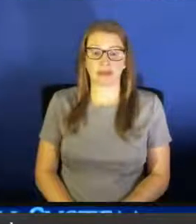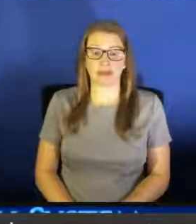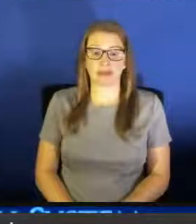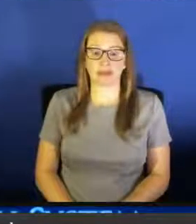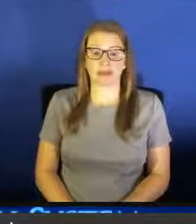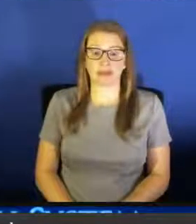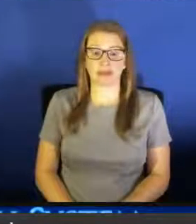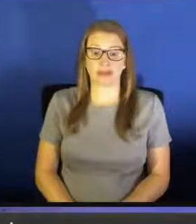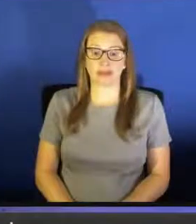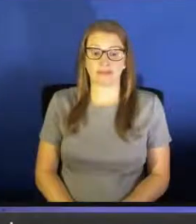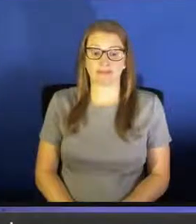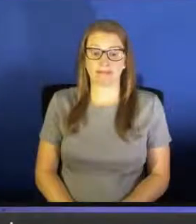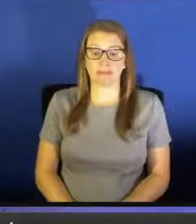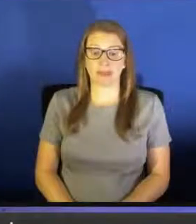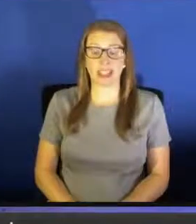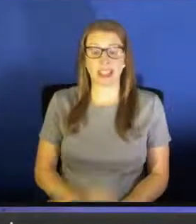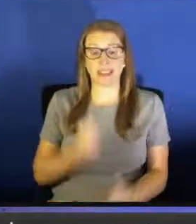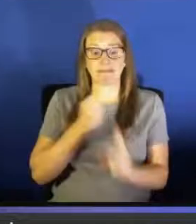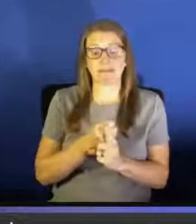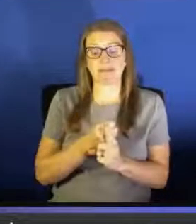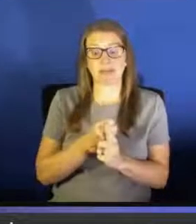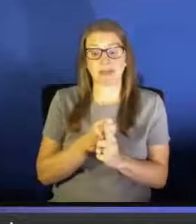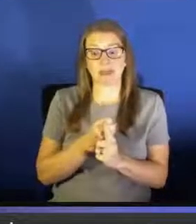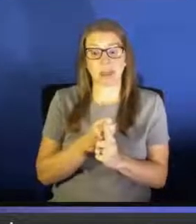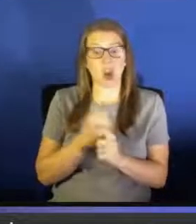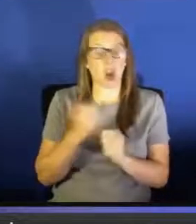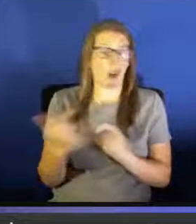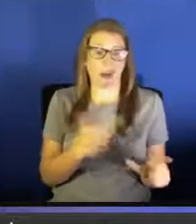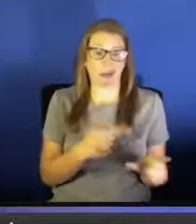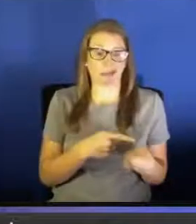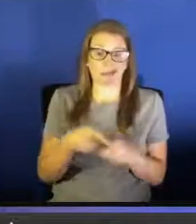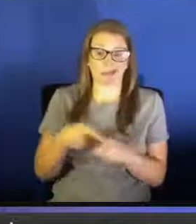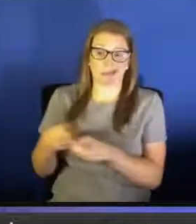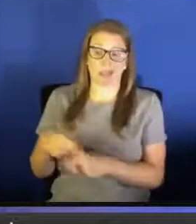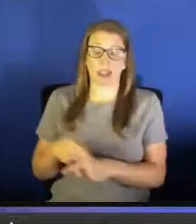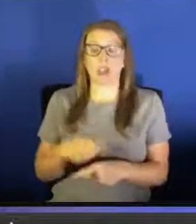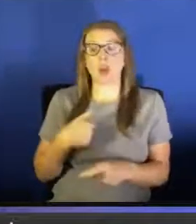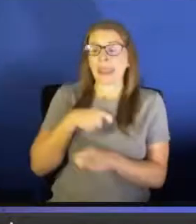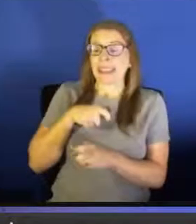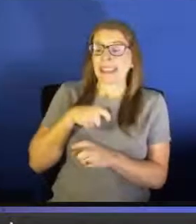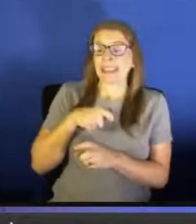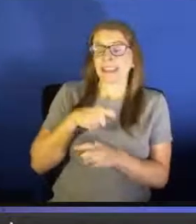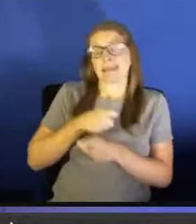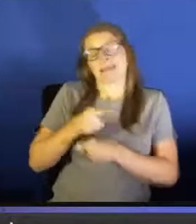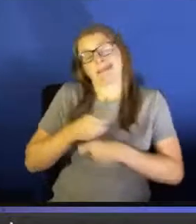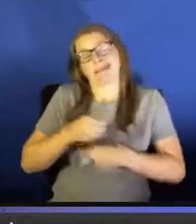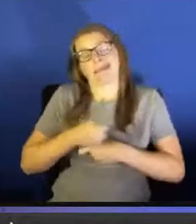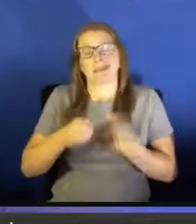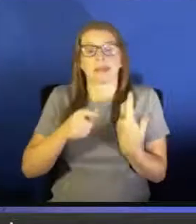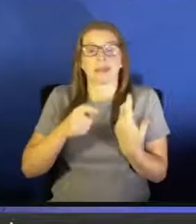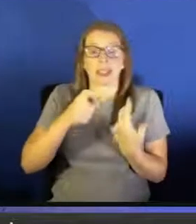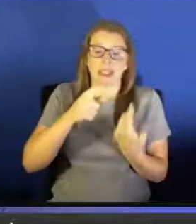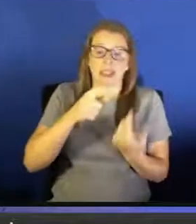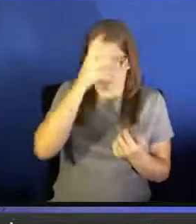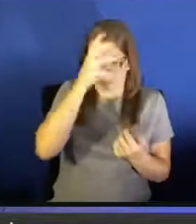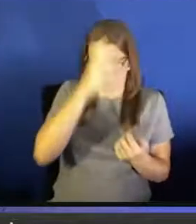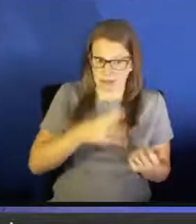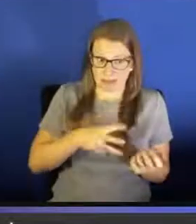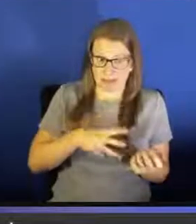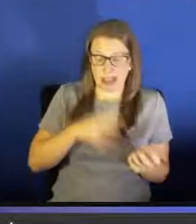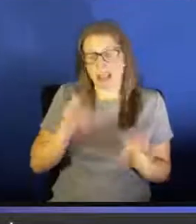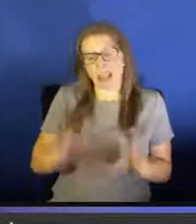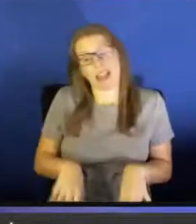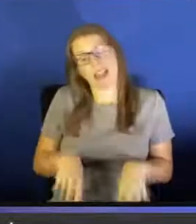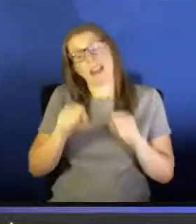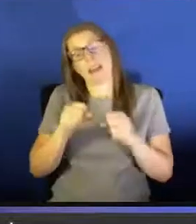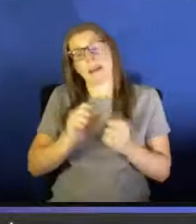as well. You know, we kind of, in society, we kind of tease that men don't seek medical care, or their spouses or partners have to be the one to push them to